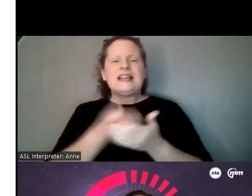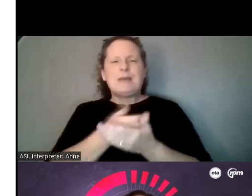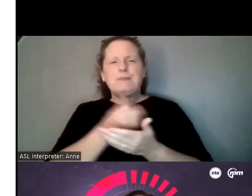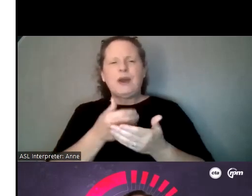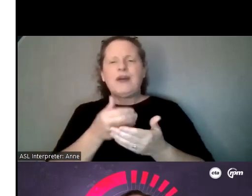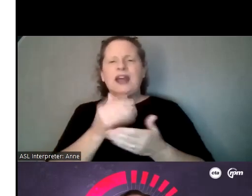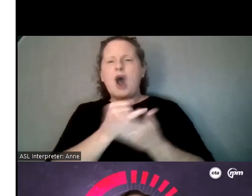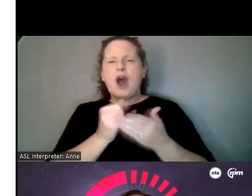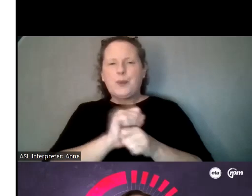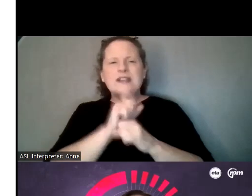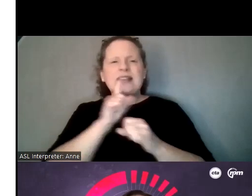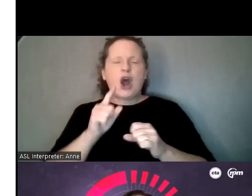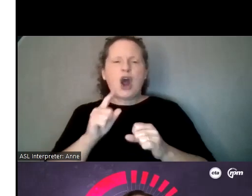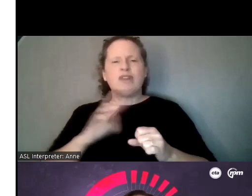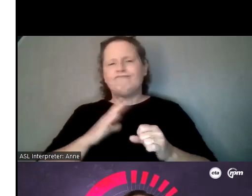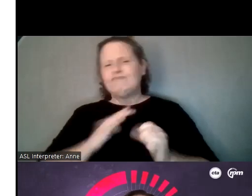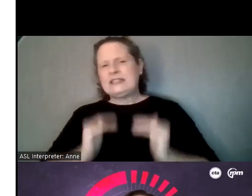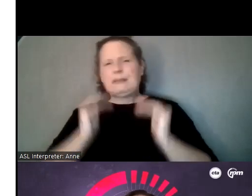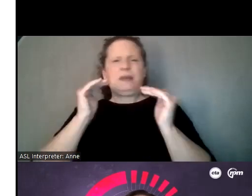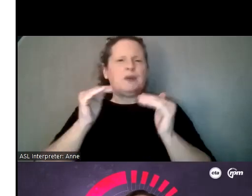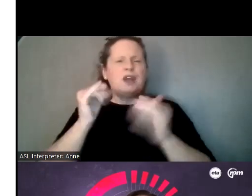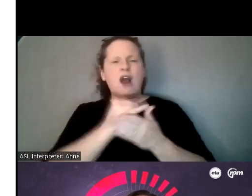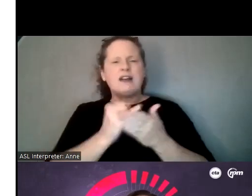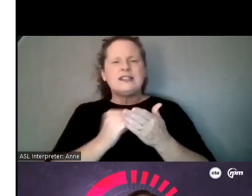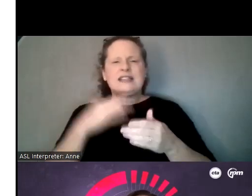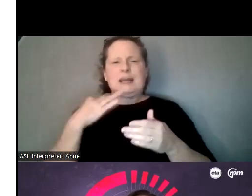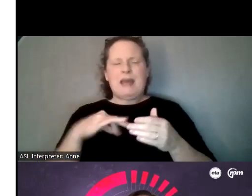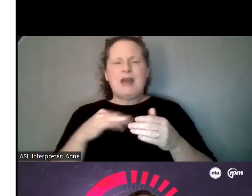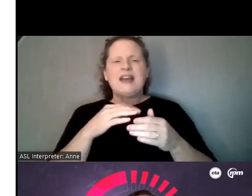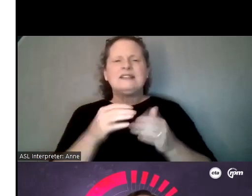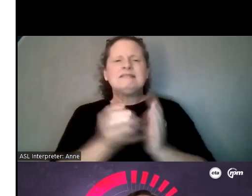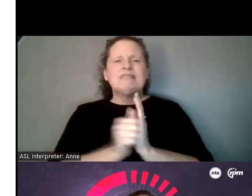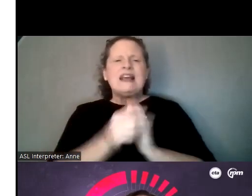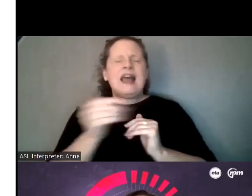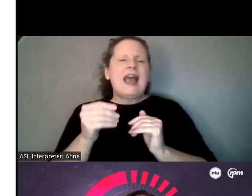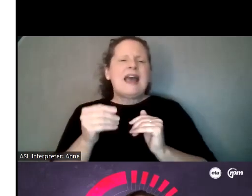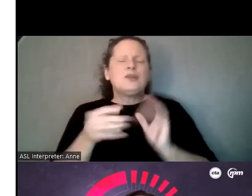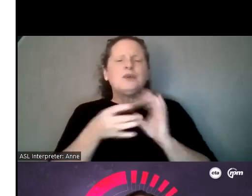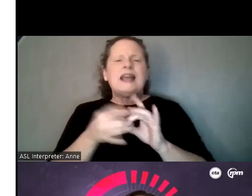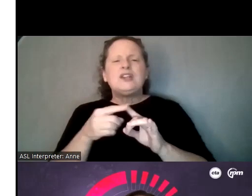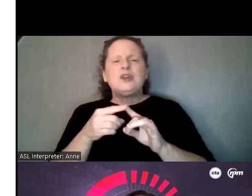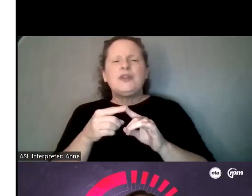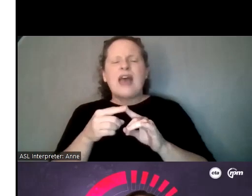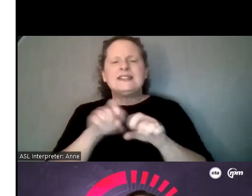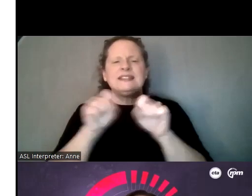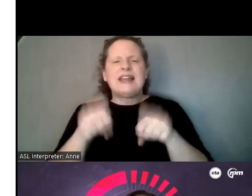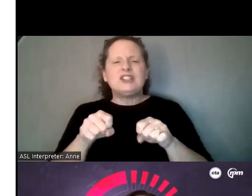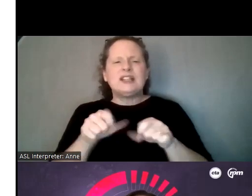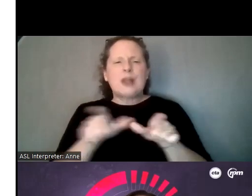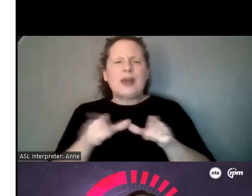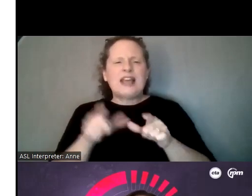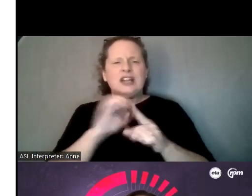merit, relate to the station location and environment, provide an improved and more attractive